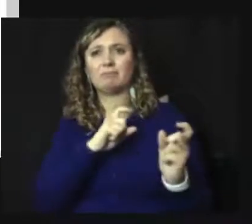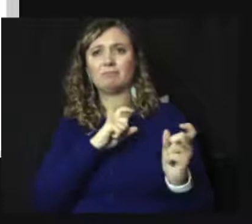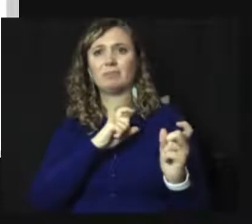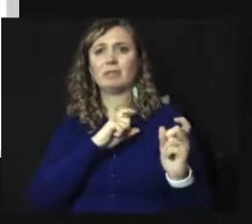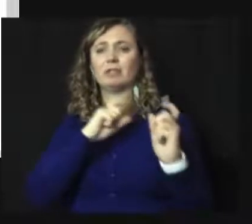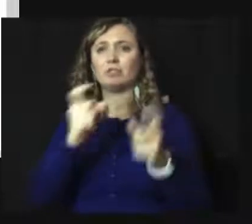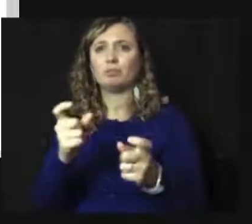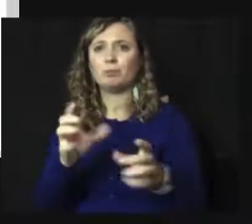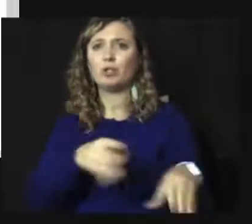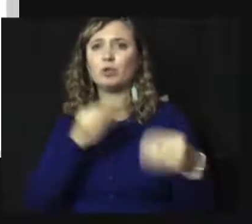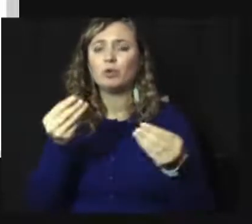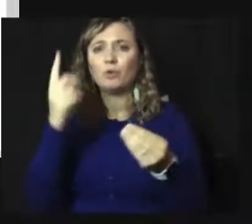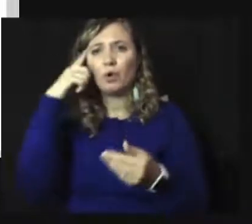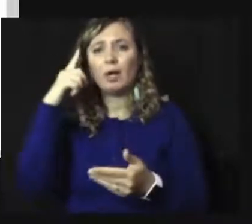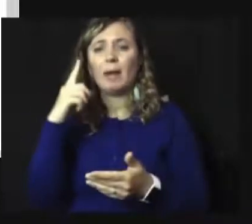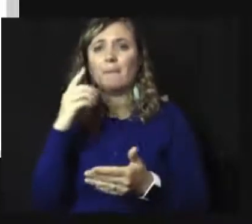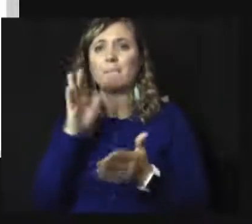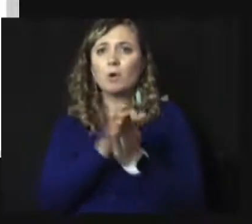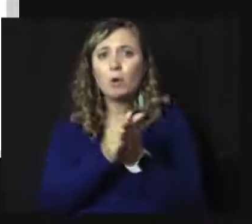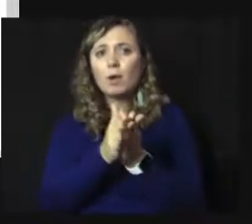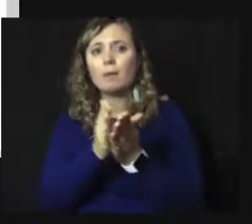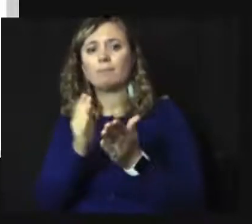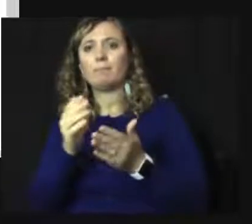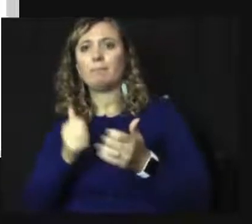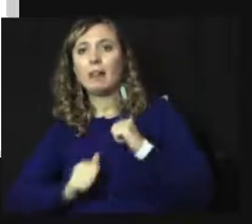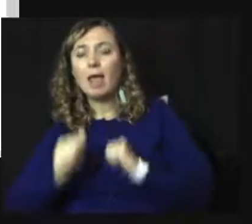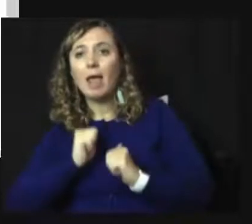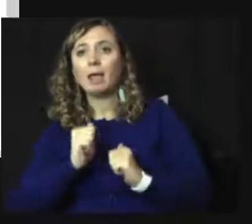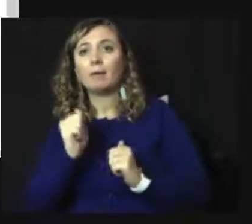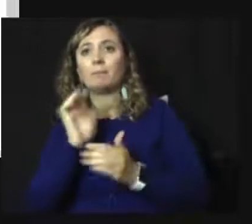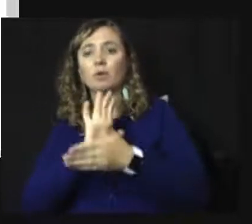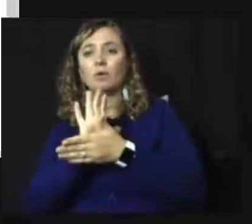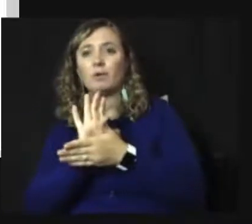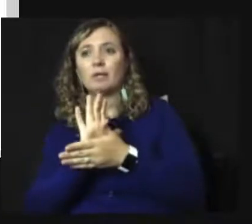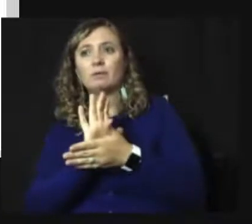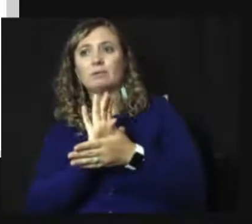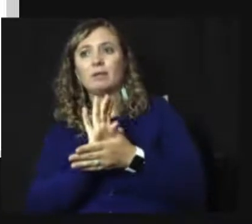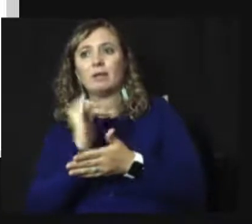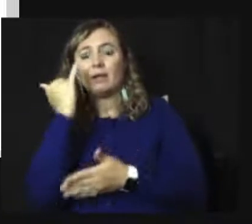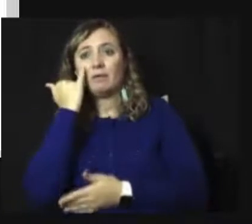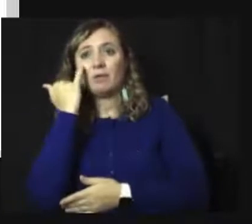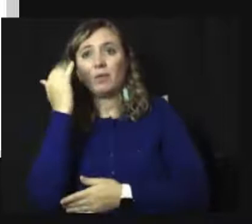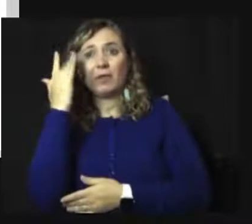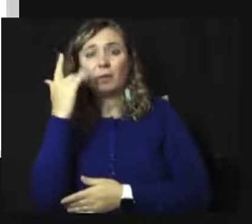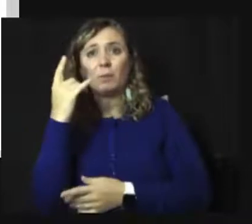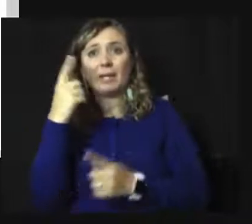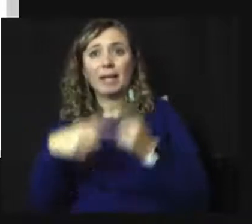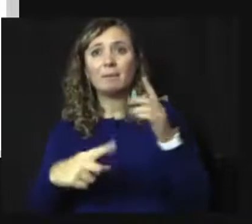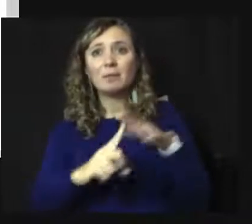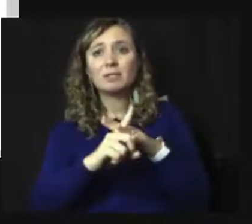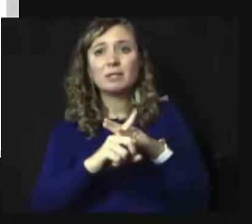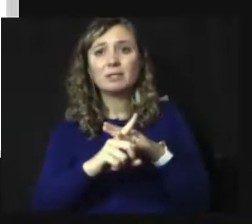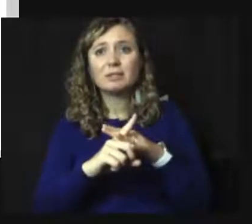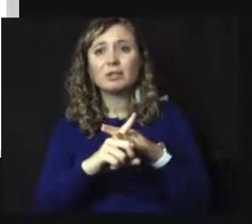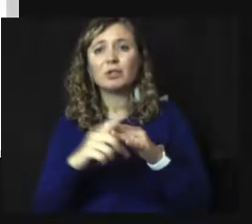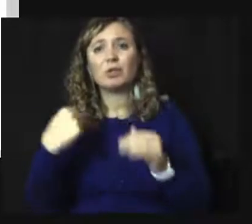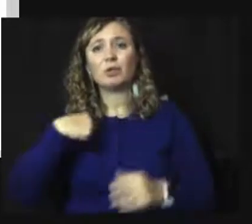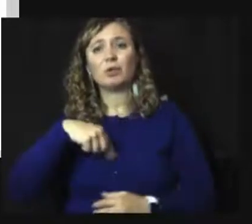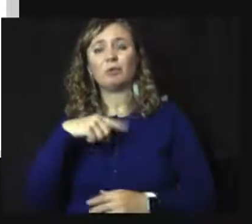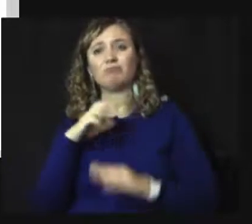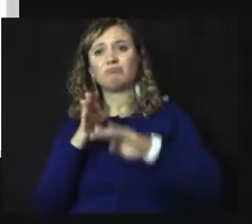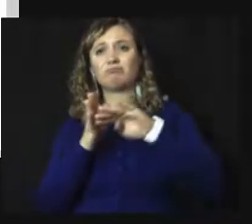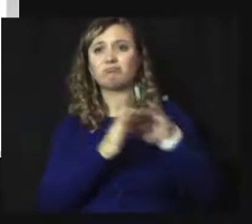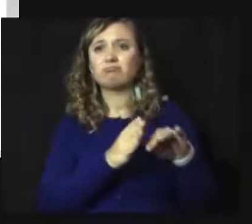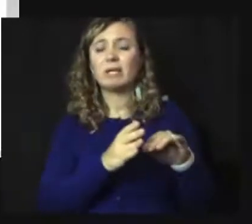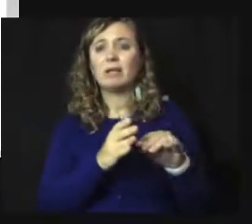If you always leave us out, people think we are not able to participate. That's why most people don't realize that we have a